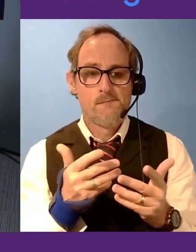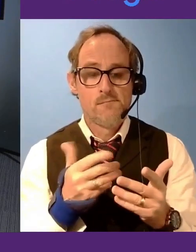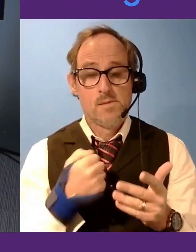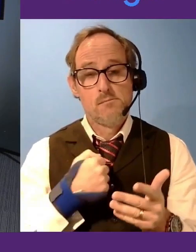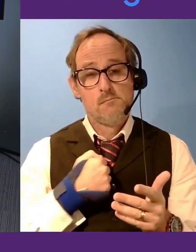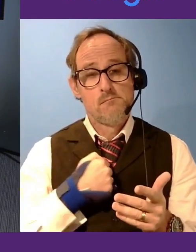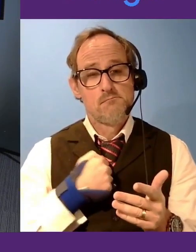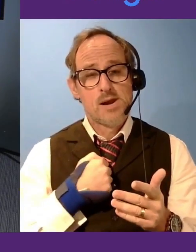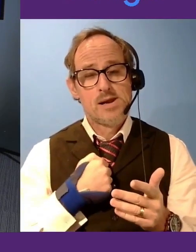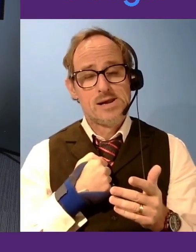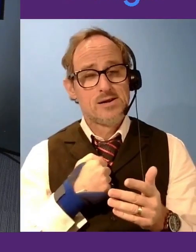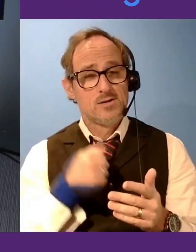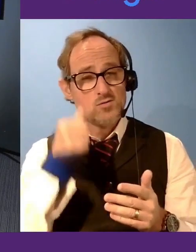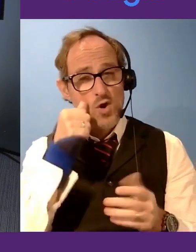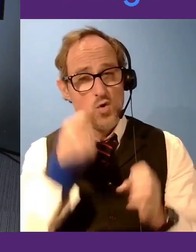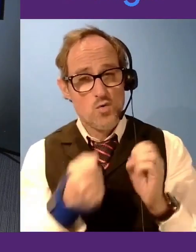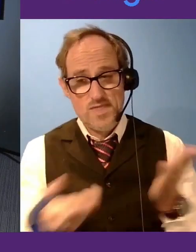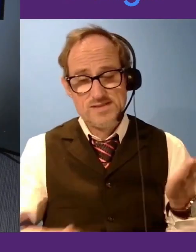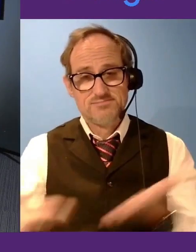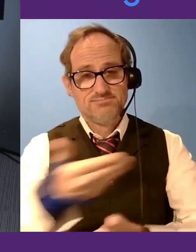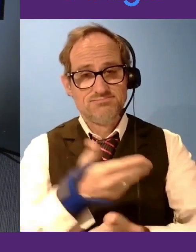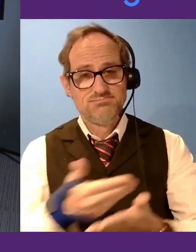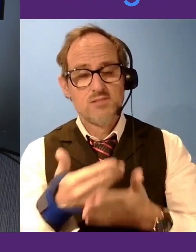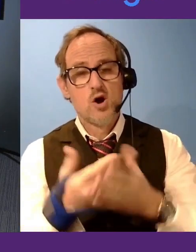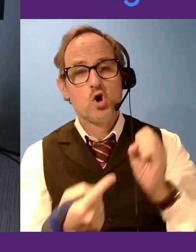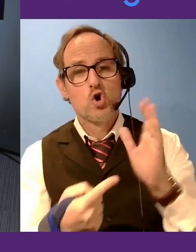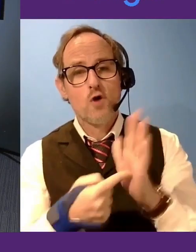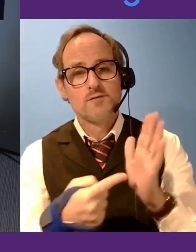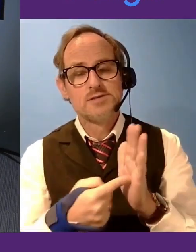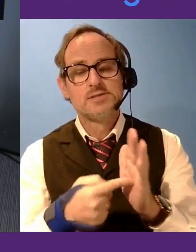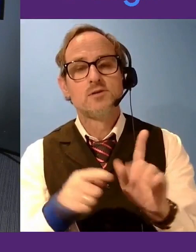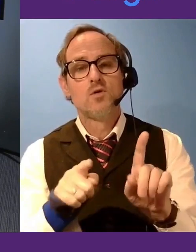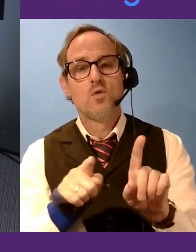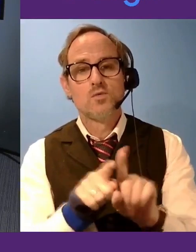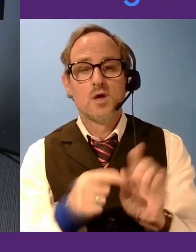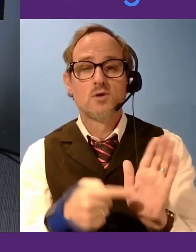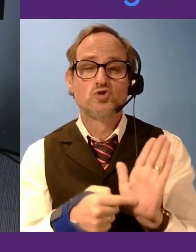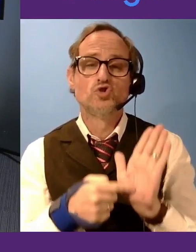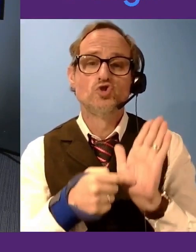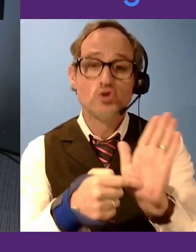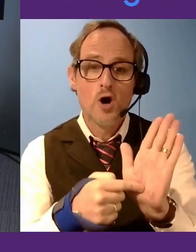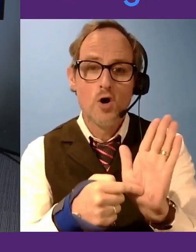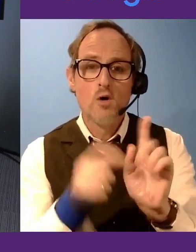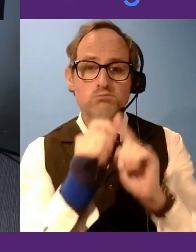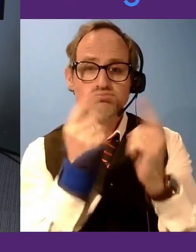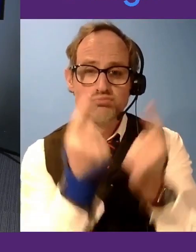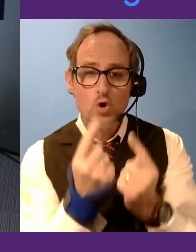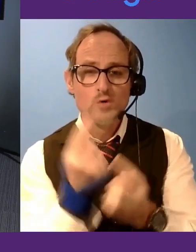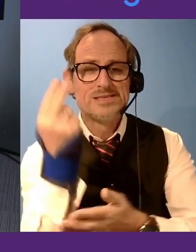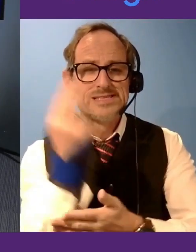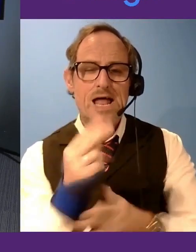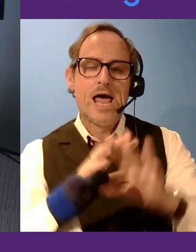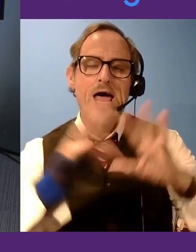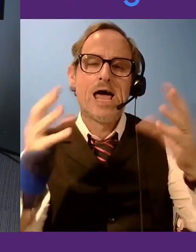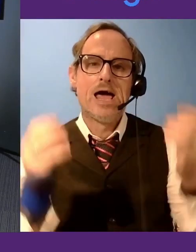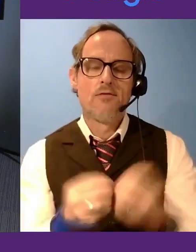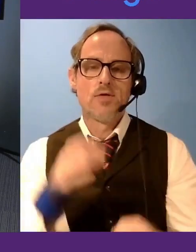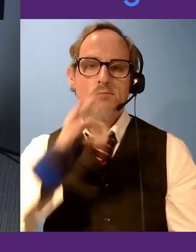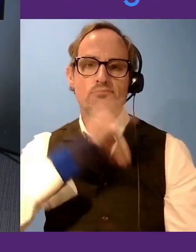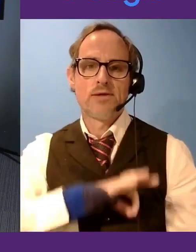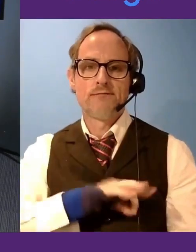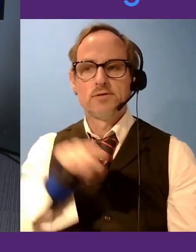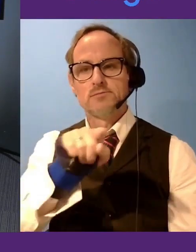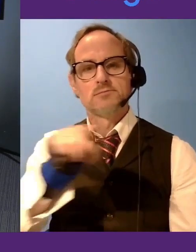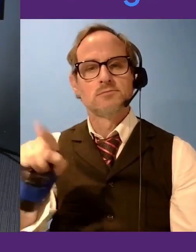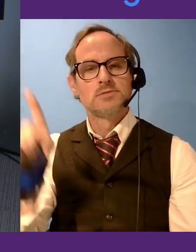it is, these conversations, and to show that it matters what you do. Yeah. Yeah, go